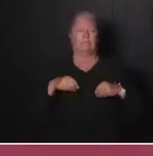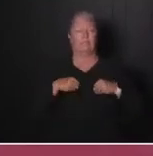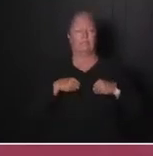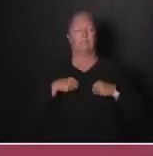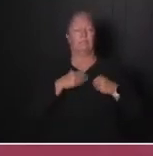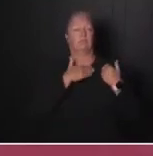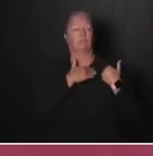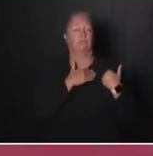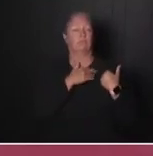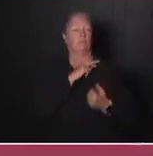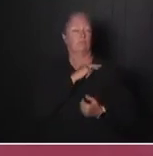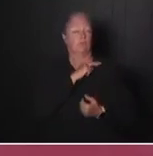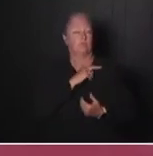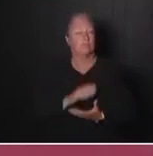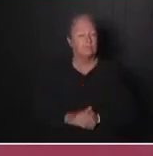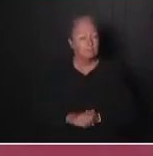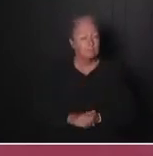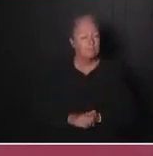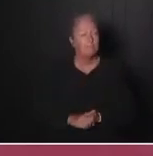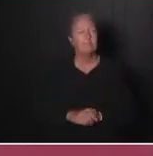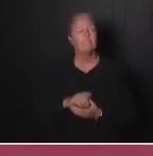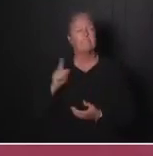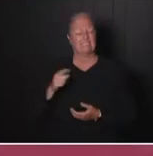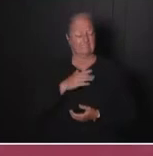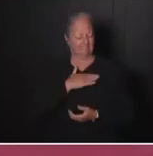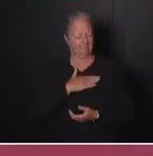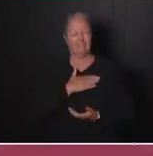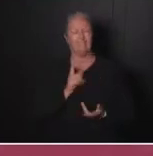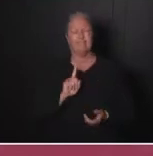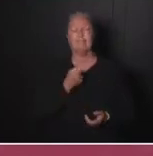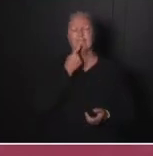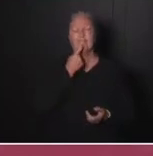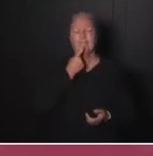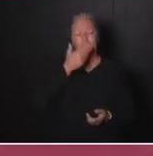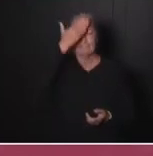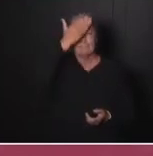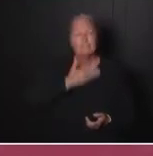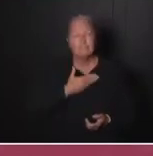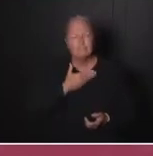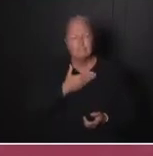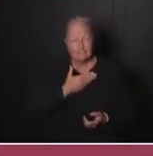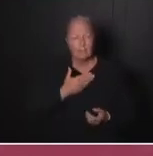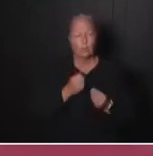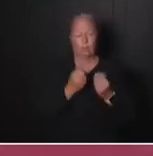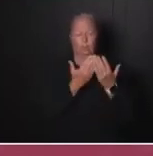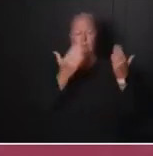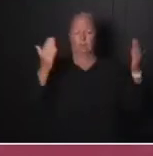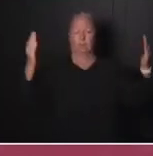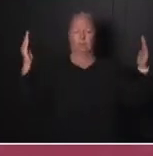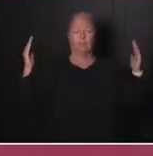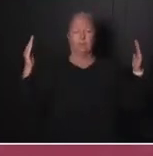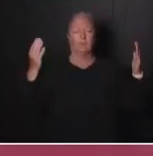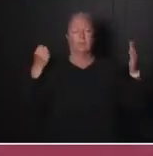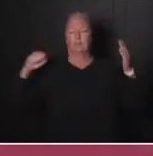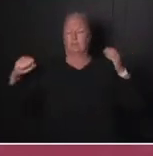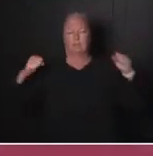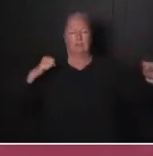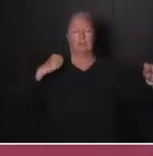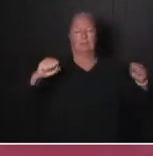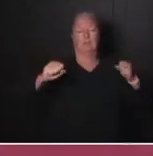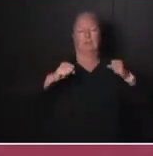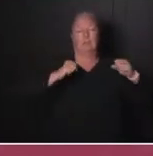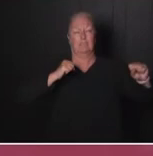man with an ear of tin, a heart of stone, and a wall of concrete shielding him from the concerns of his